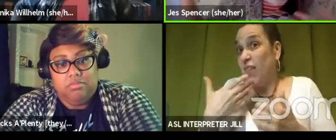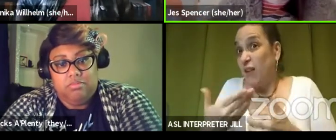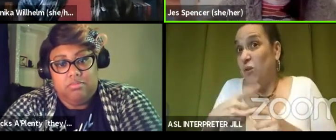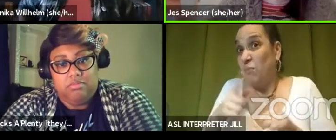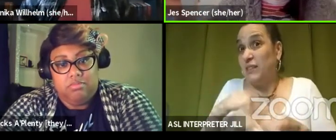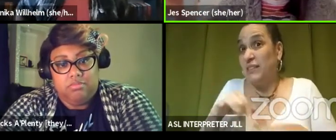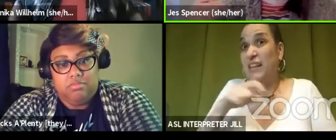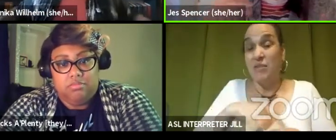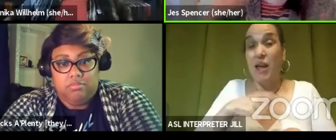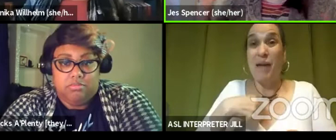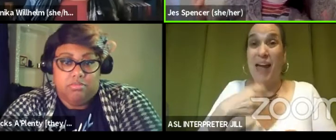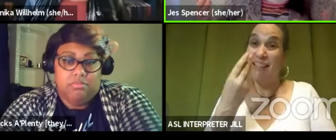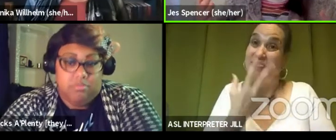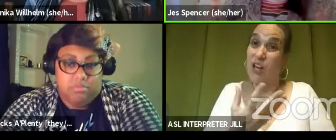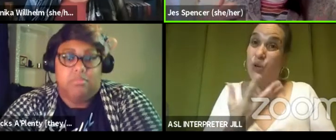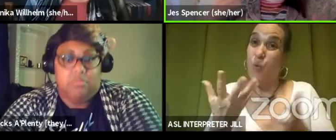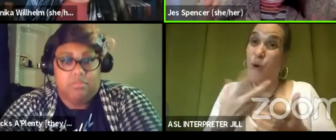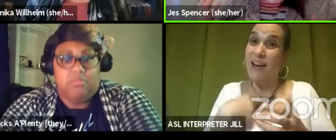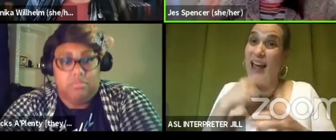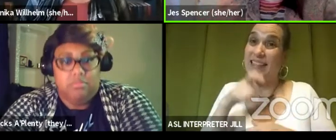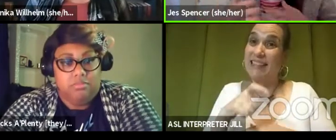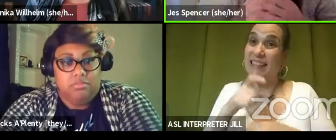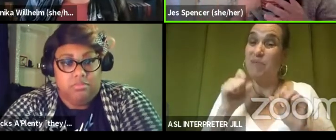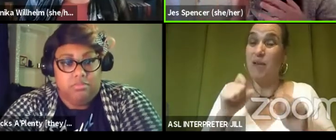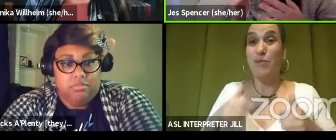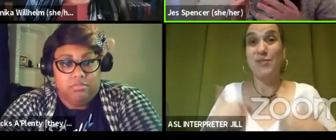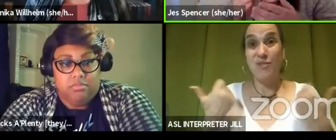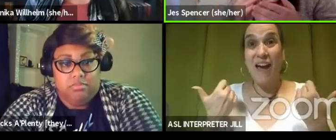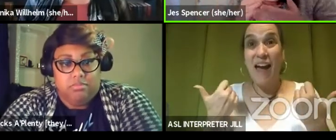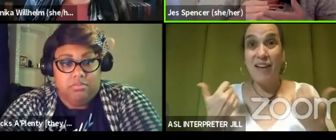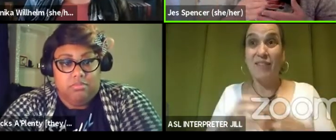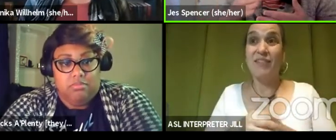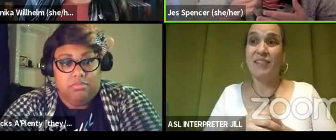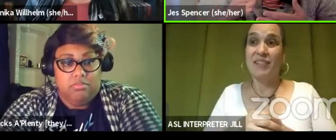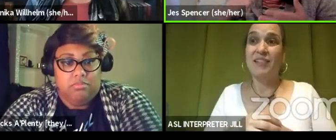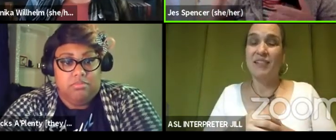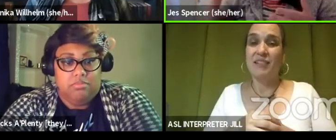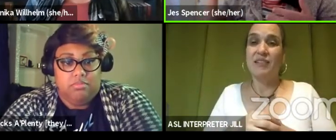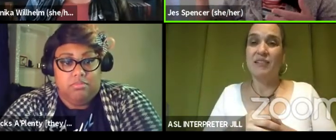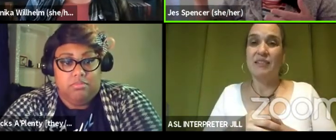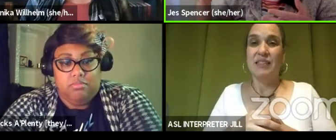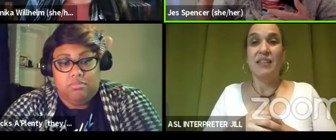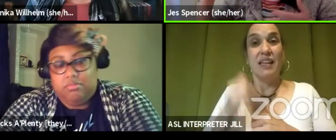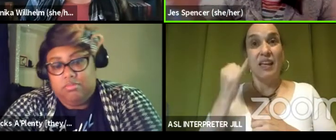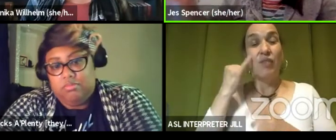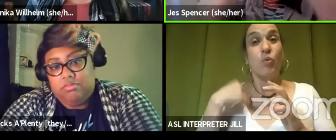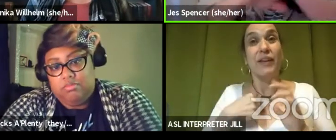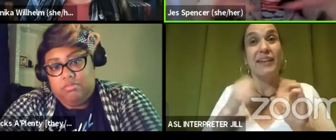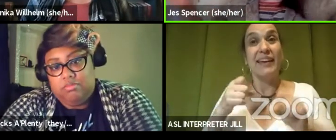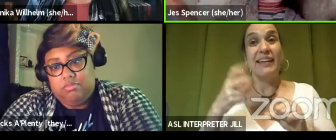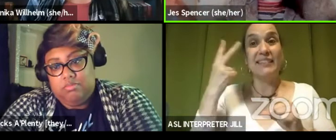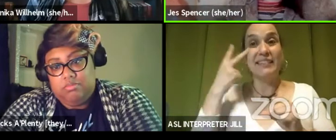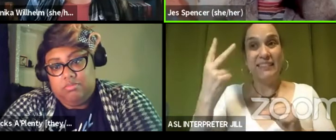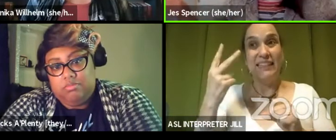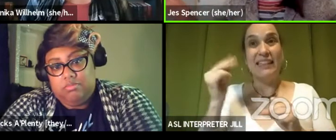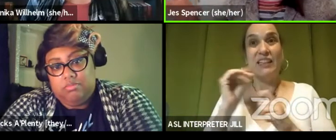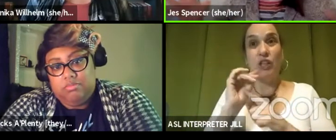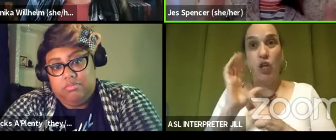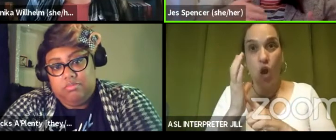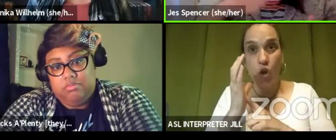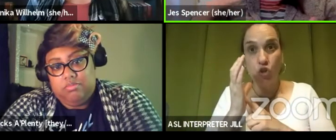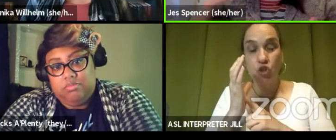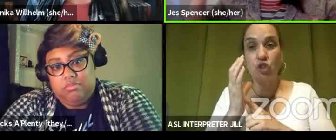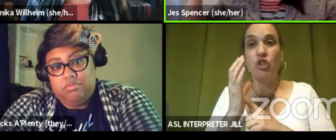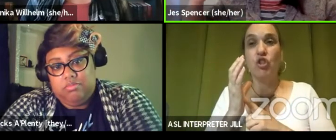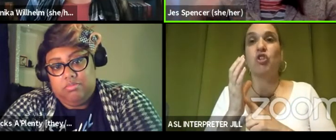you what I need in order to survive and exist, right? So if we can see the culture, that culture taken out,